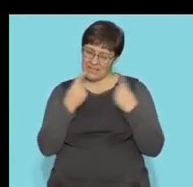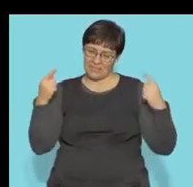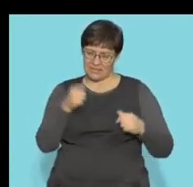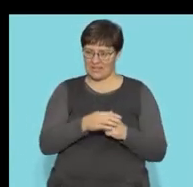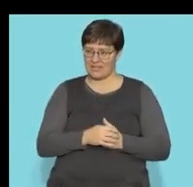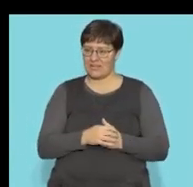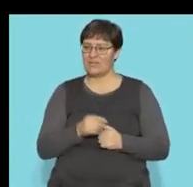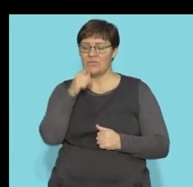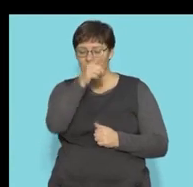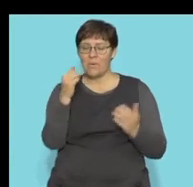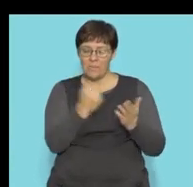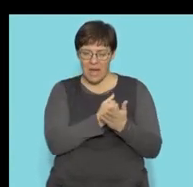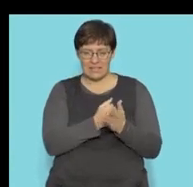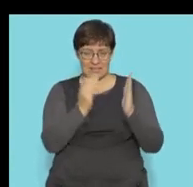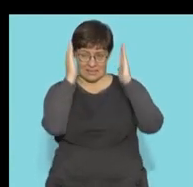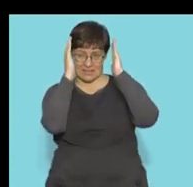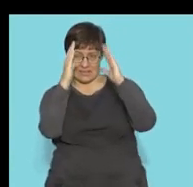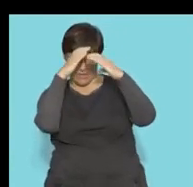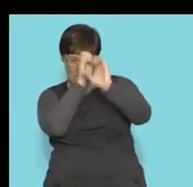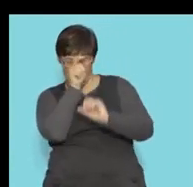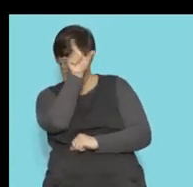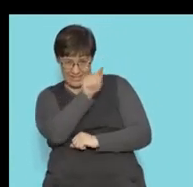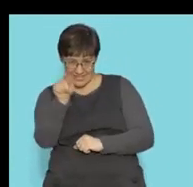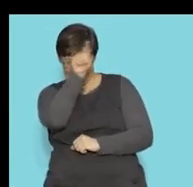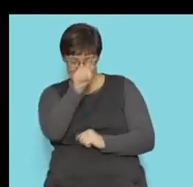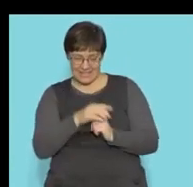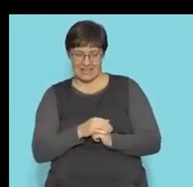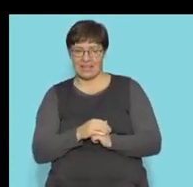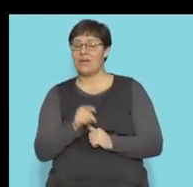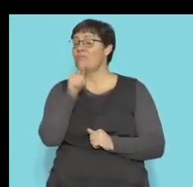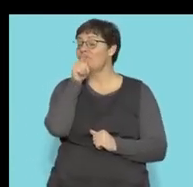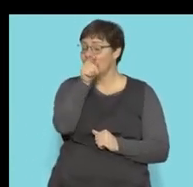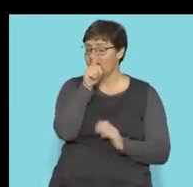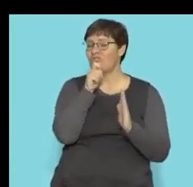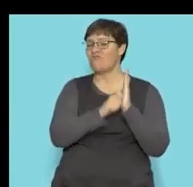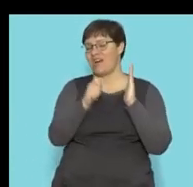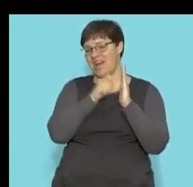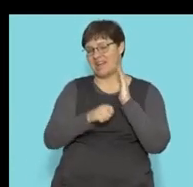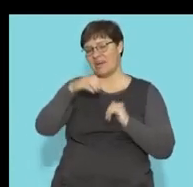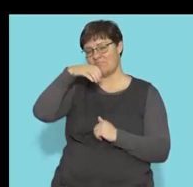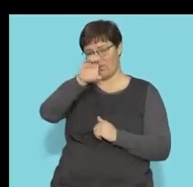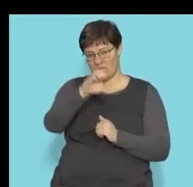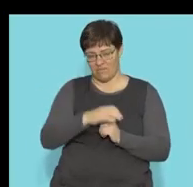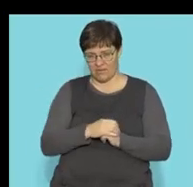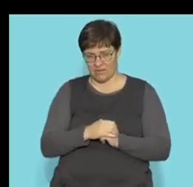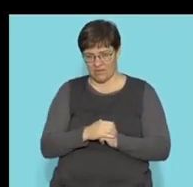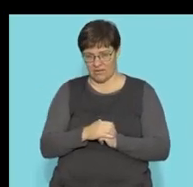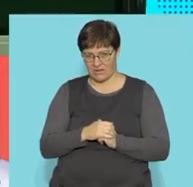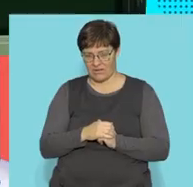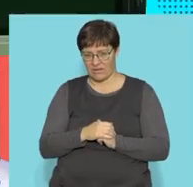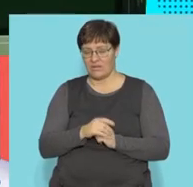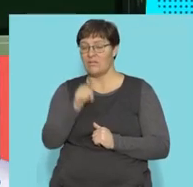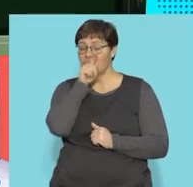to pick on this part of the graph and you would have to write a paragraph in which you